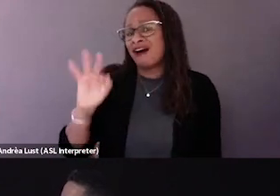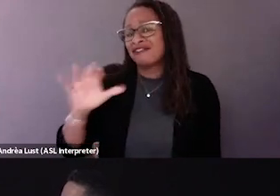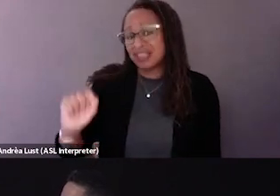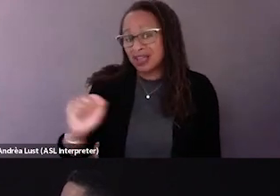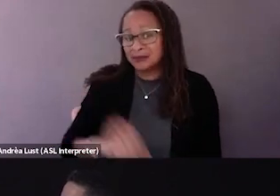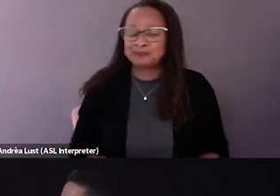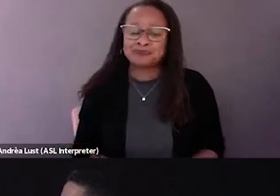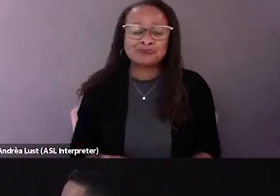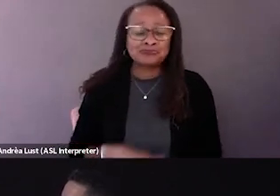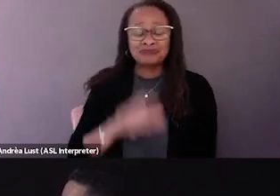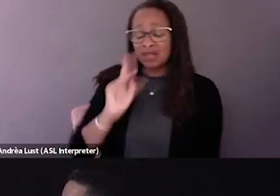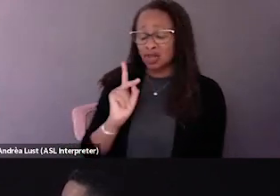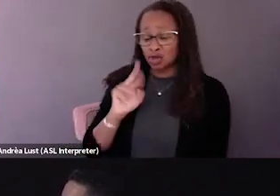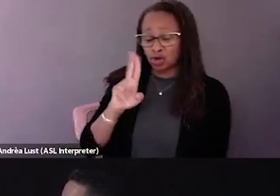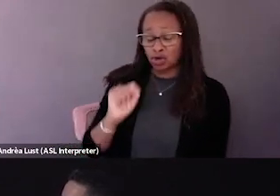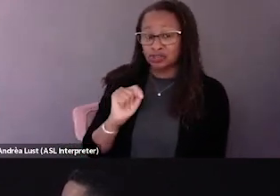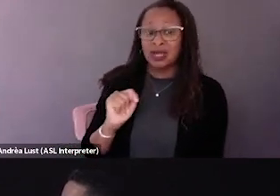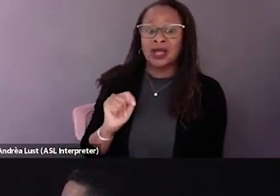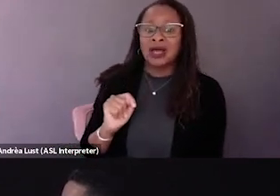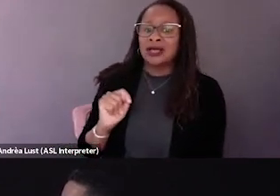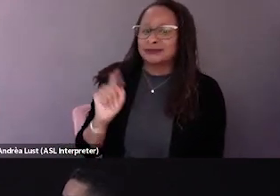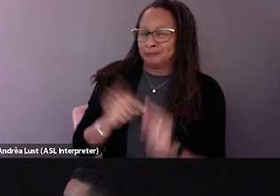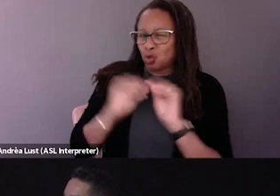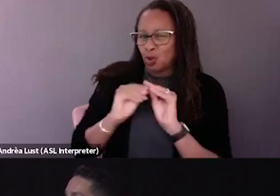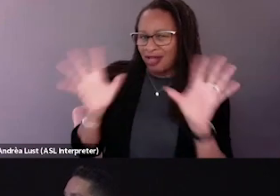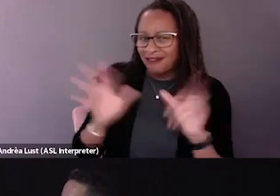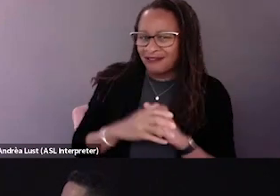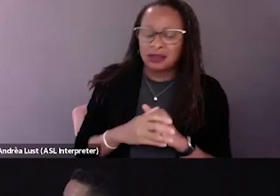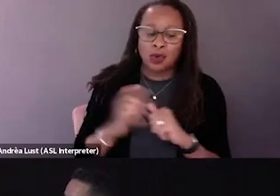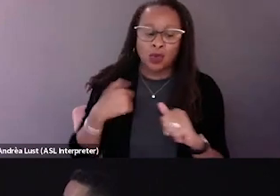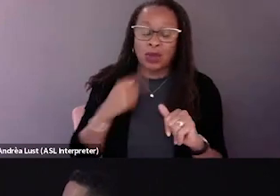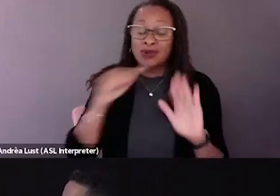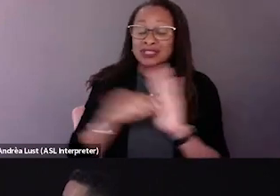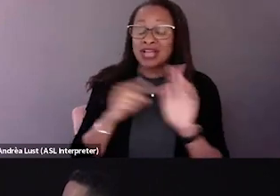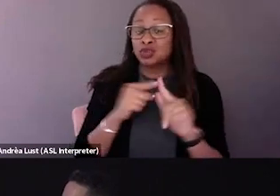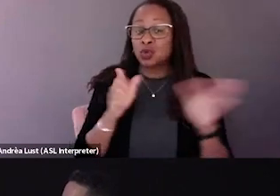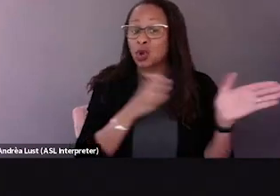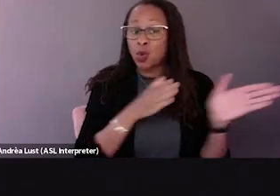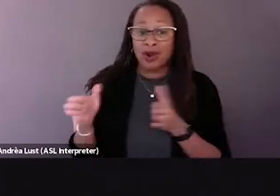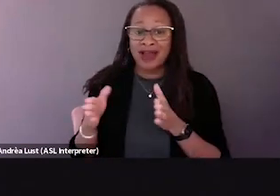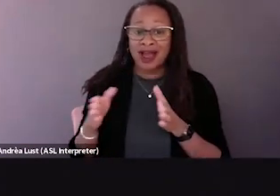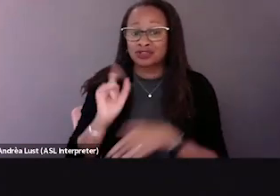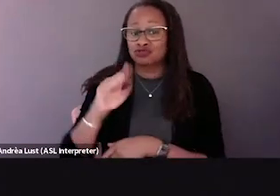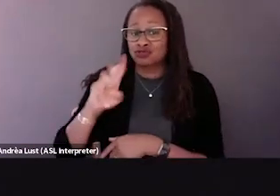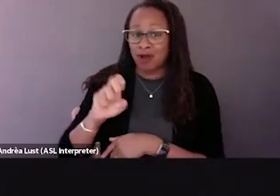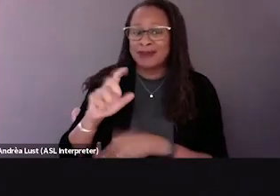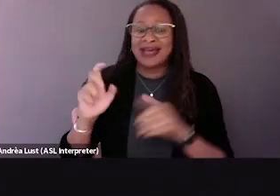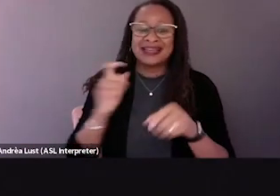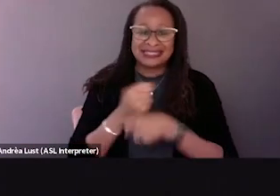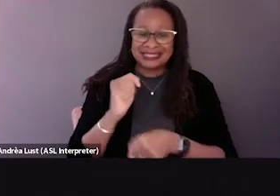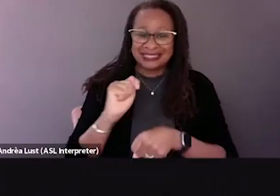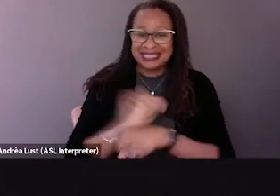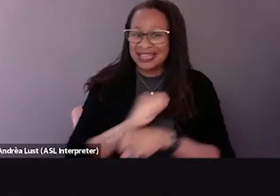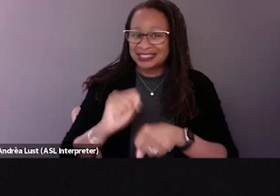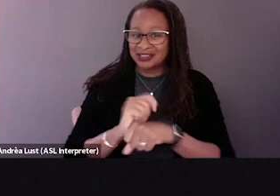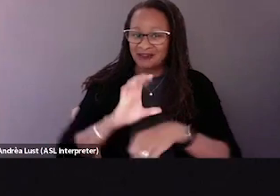to clarify, Jen and I were actually assigned to an organized crime task force. In South Florida, organized crime representatives are